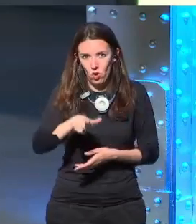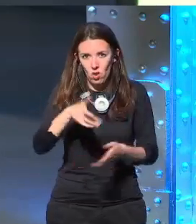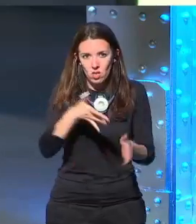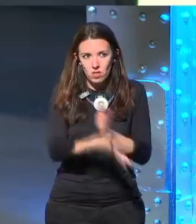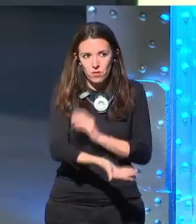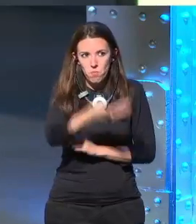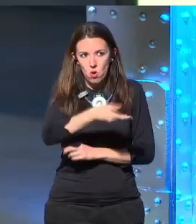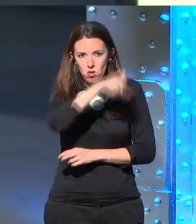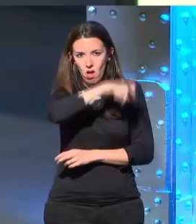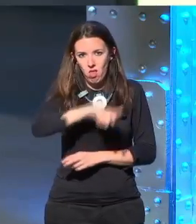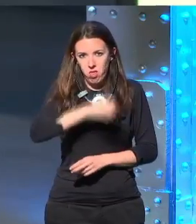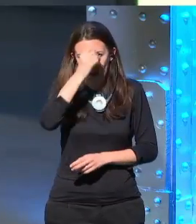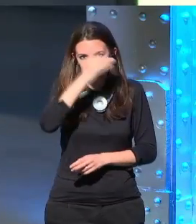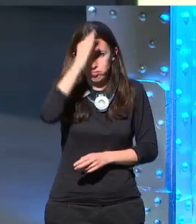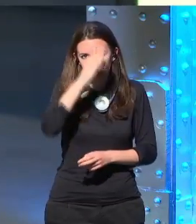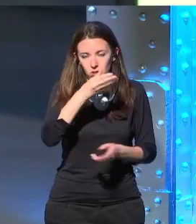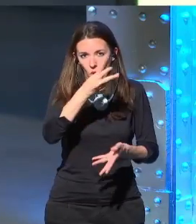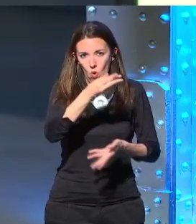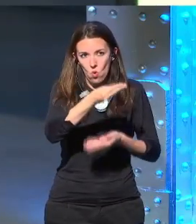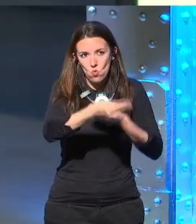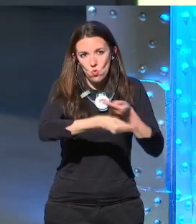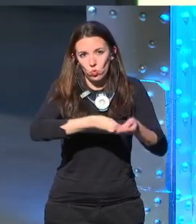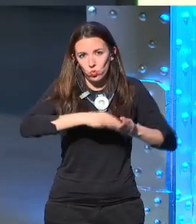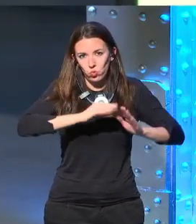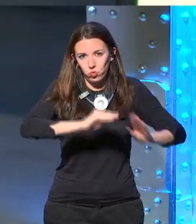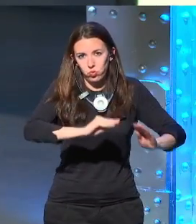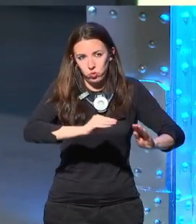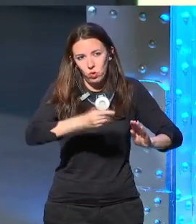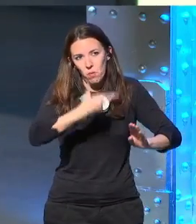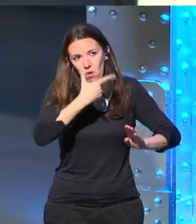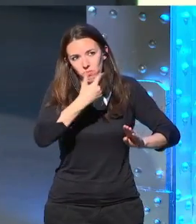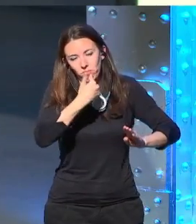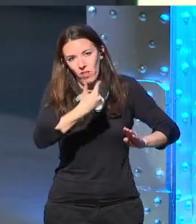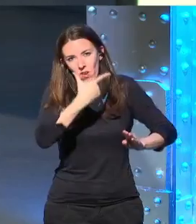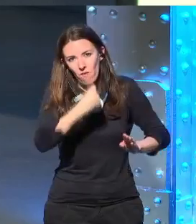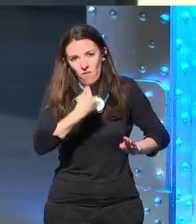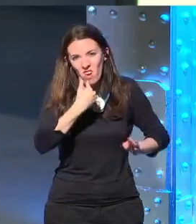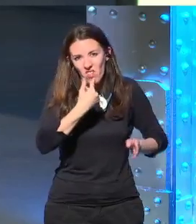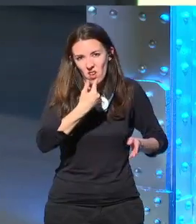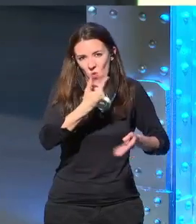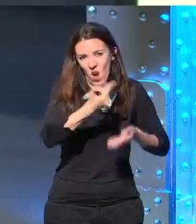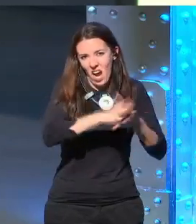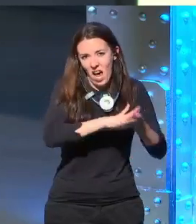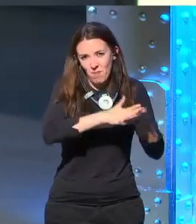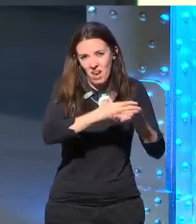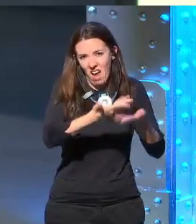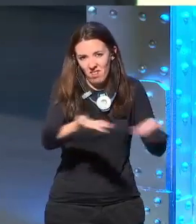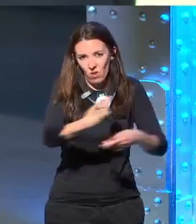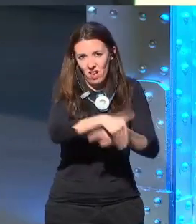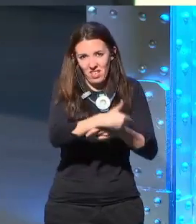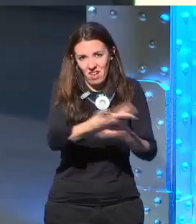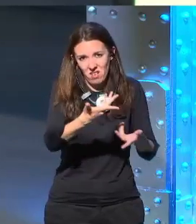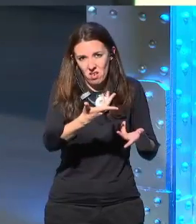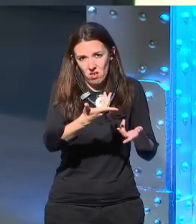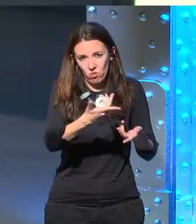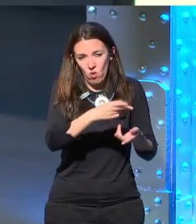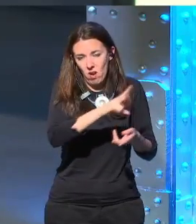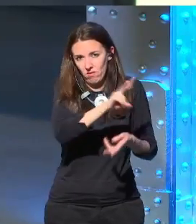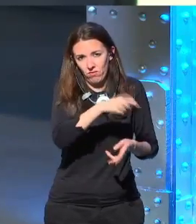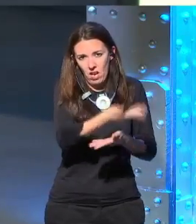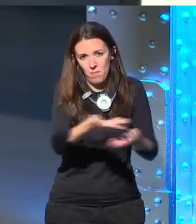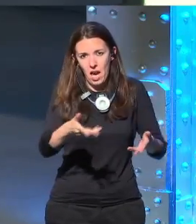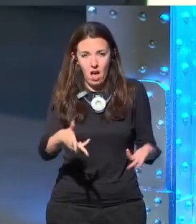author is more interested in, is the transcendence, the impact of the geniuses. And to put it simply, to put it colloquially, utility for